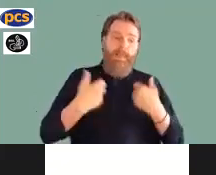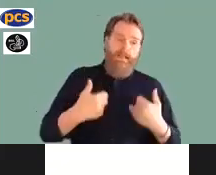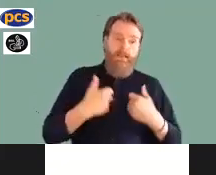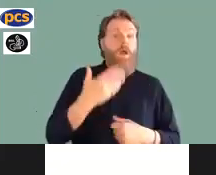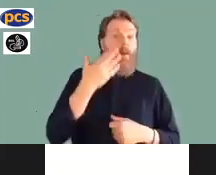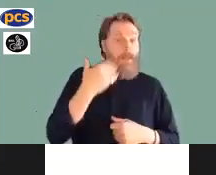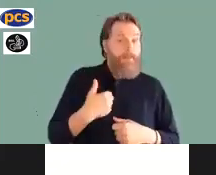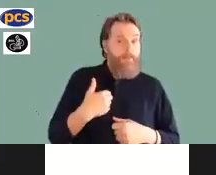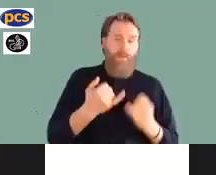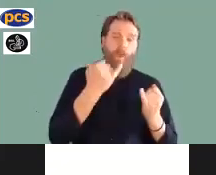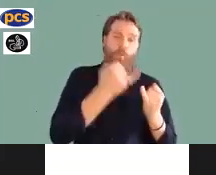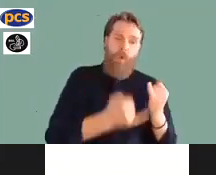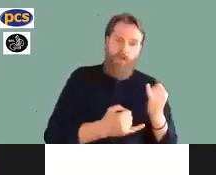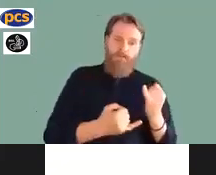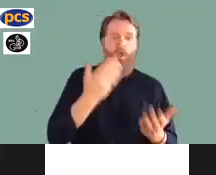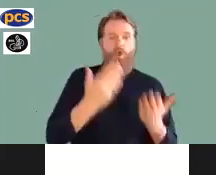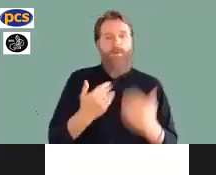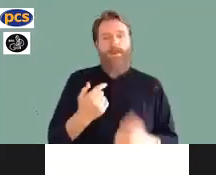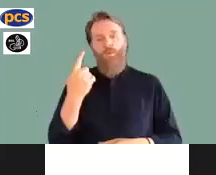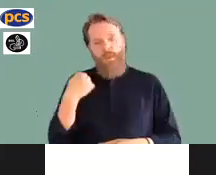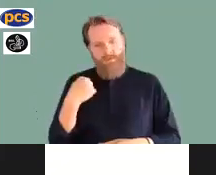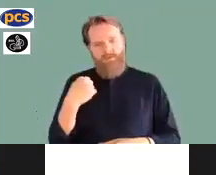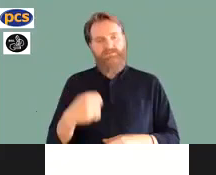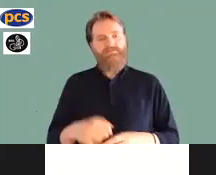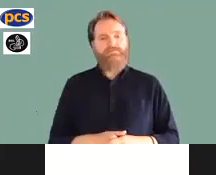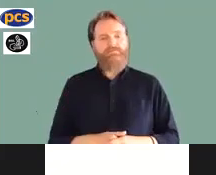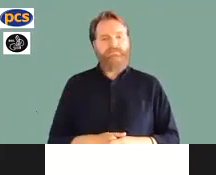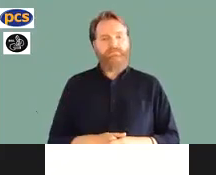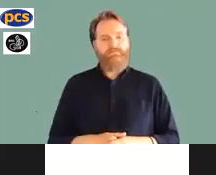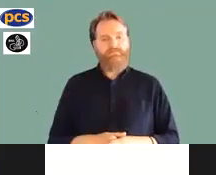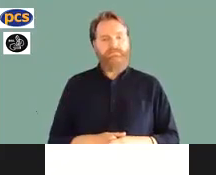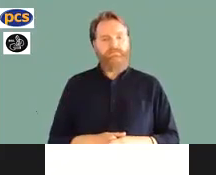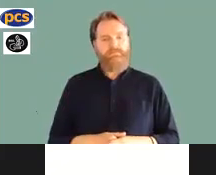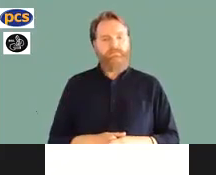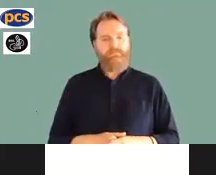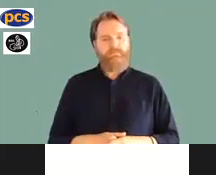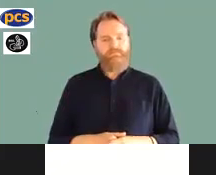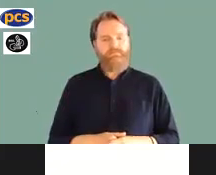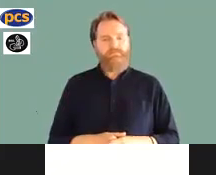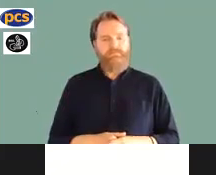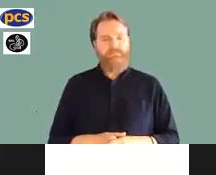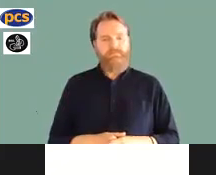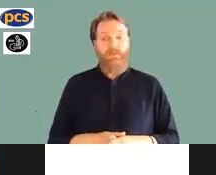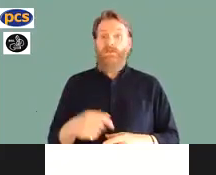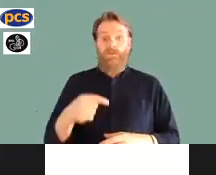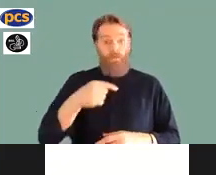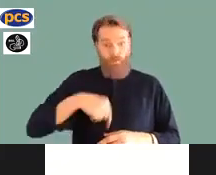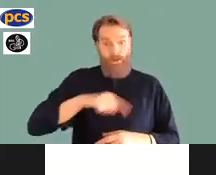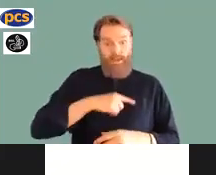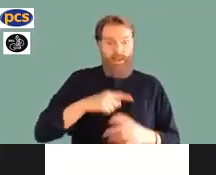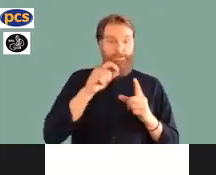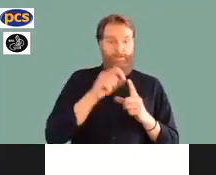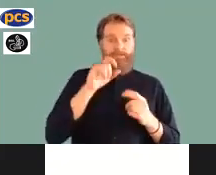And we started to make some noise about it outside, lobbying the government,